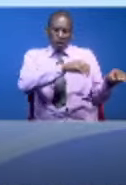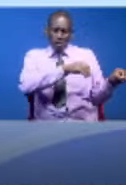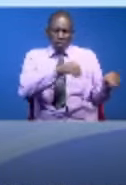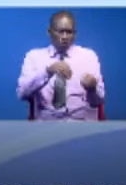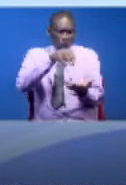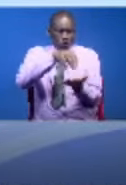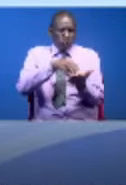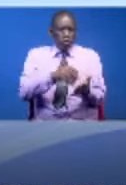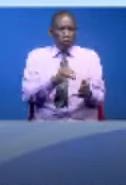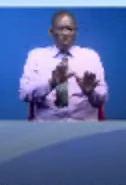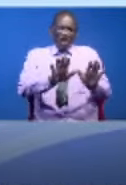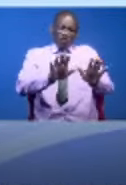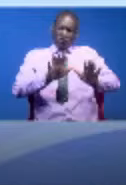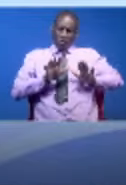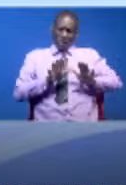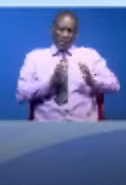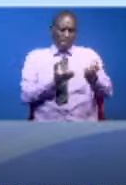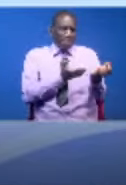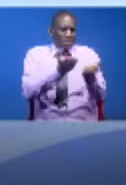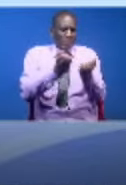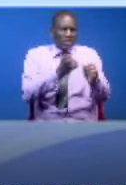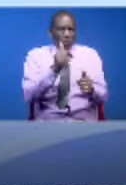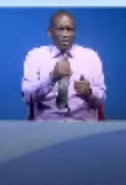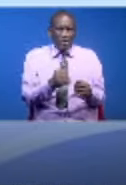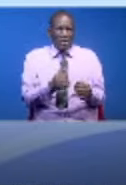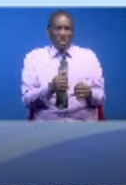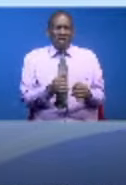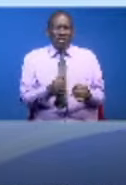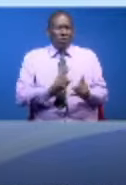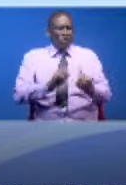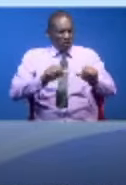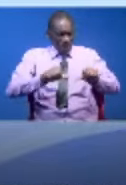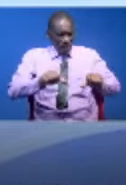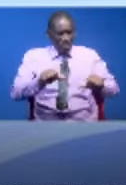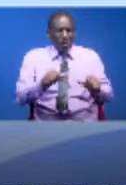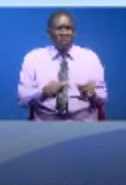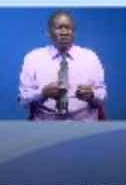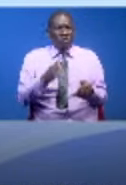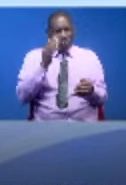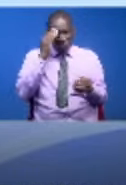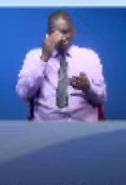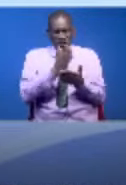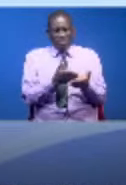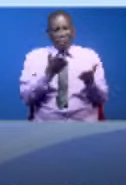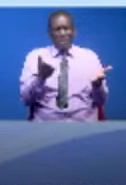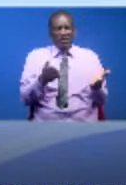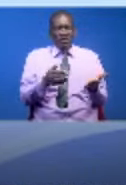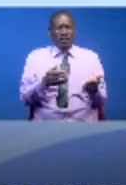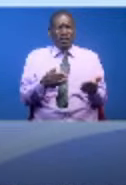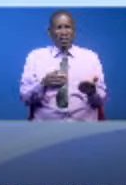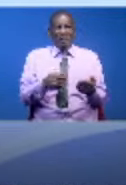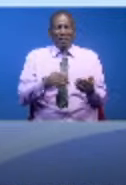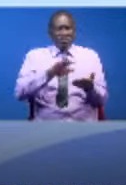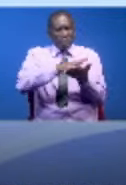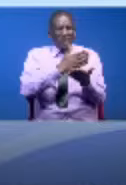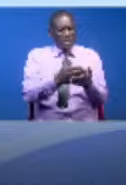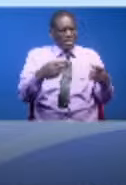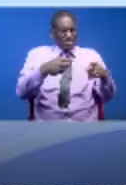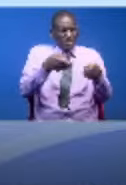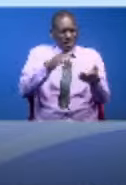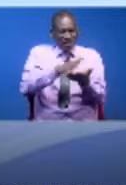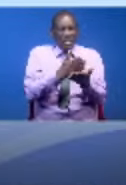of avoiding businesses that were deemed to be not sustainable, you know, some extractive sectors, etc.,